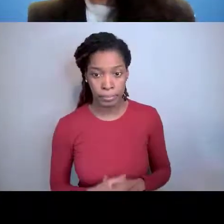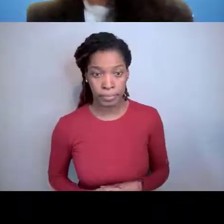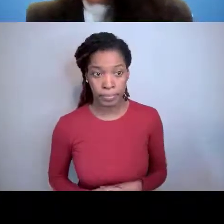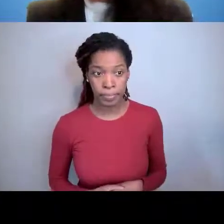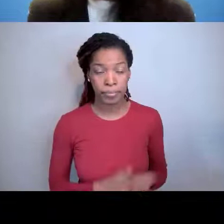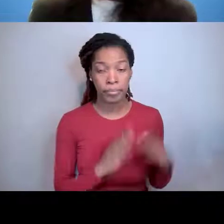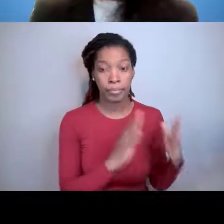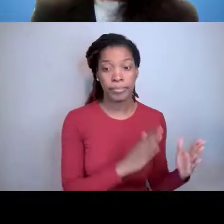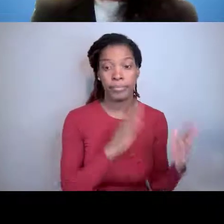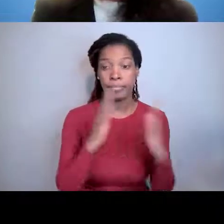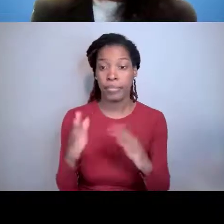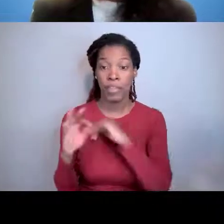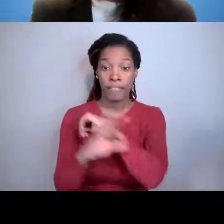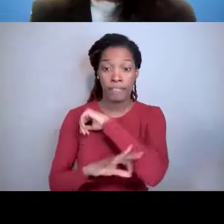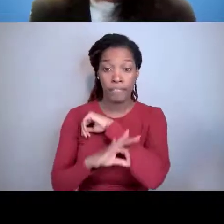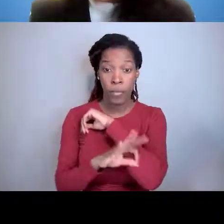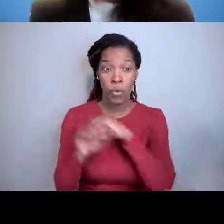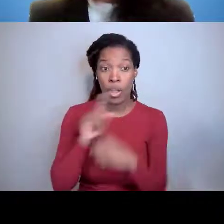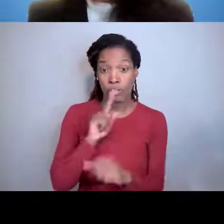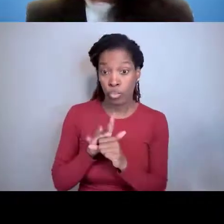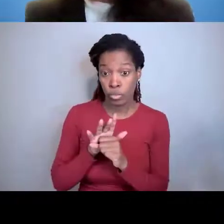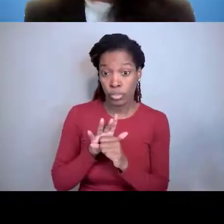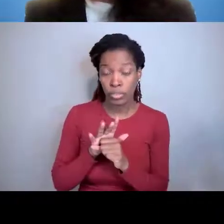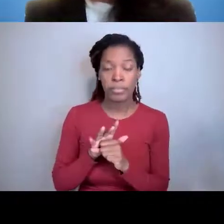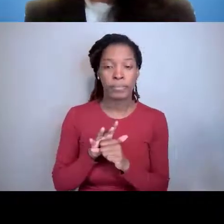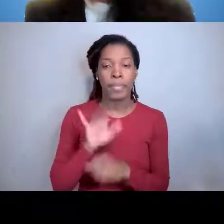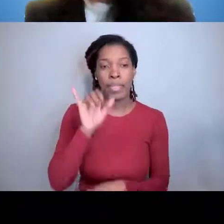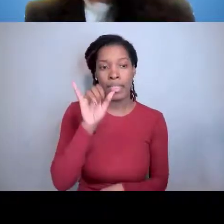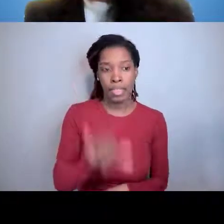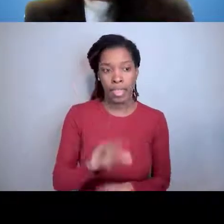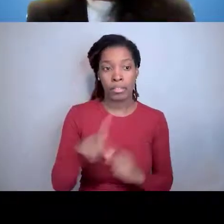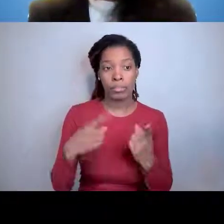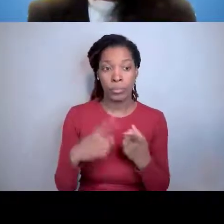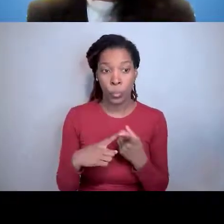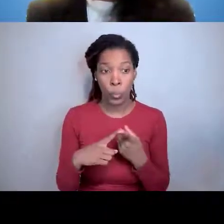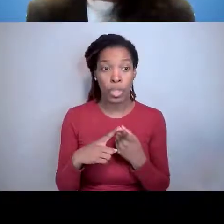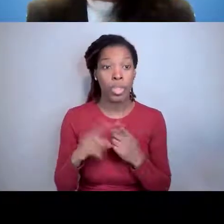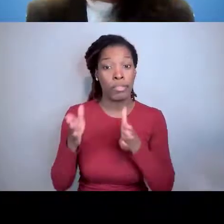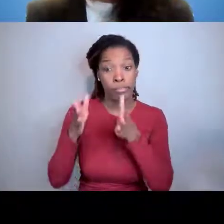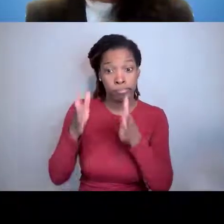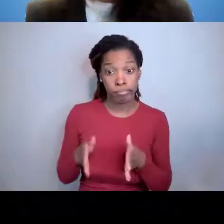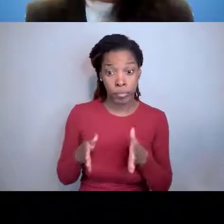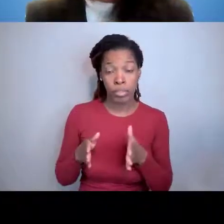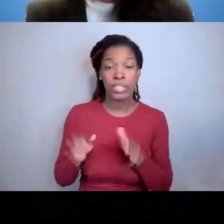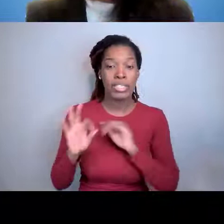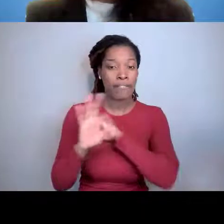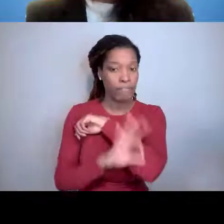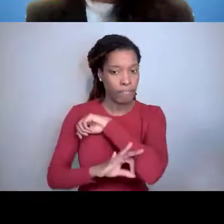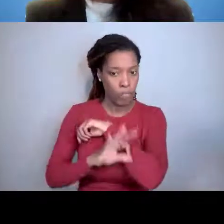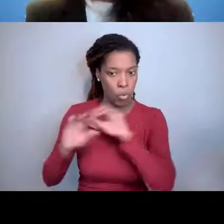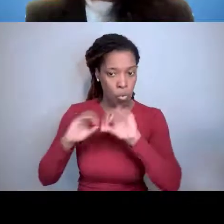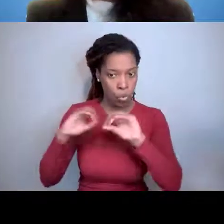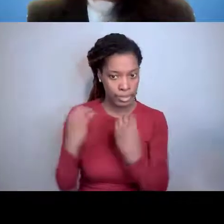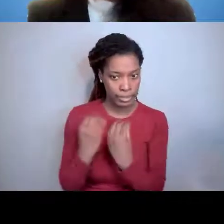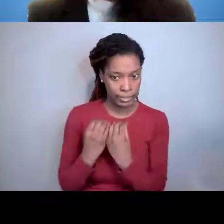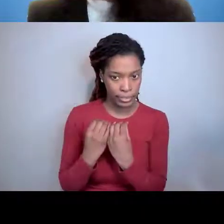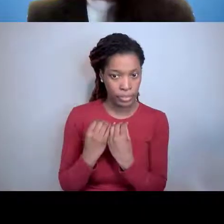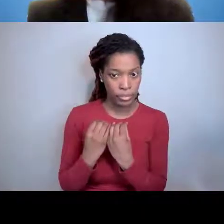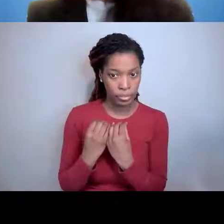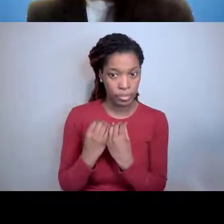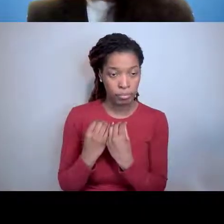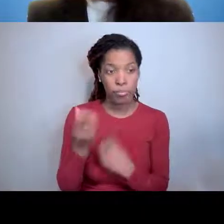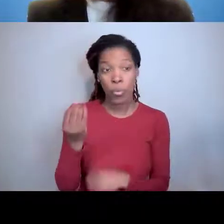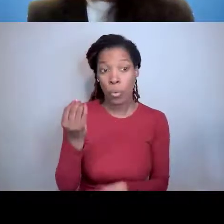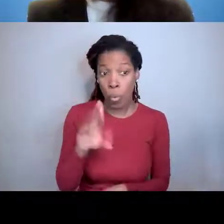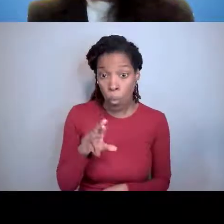assurance is negotiated when the awardee or the recipient is a foreign organization, or the